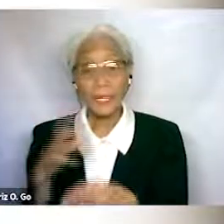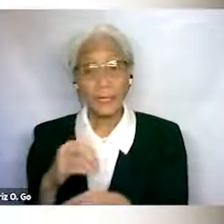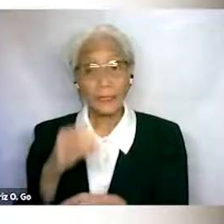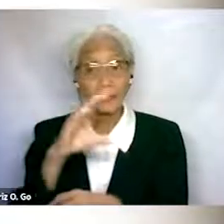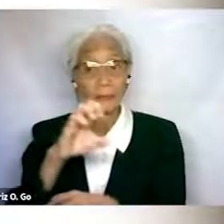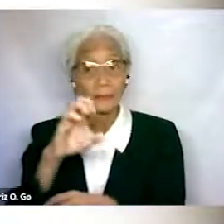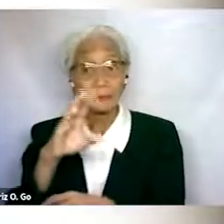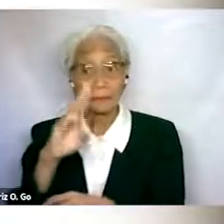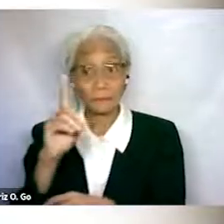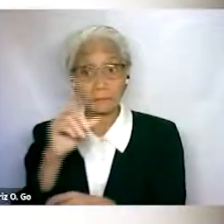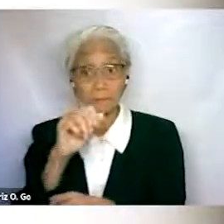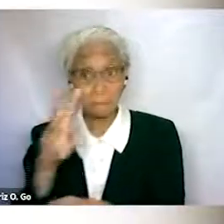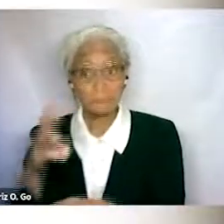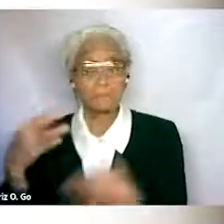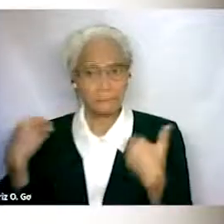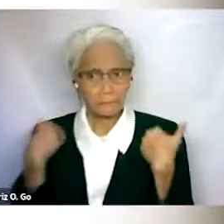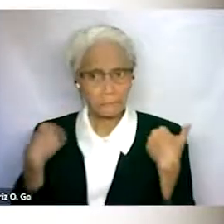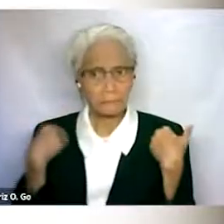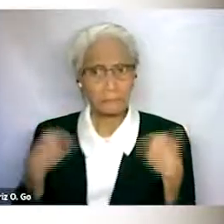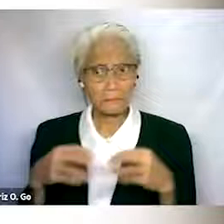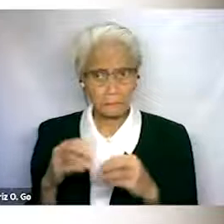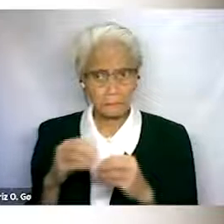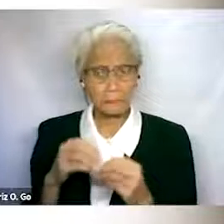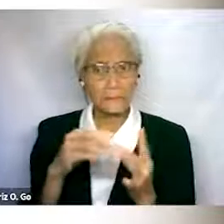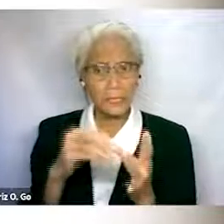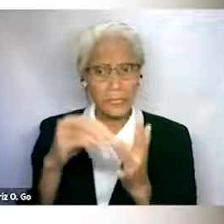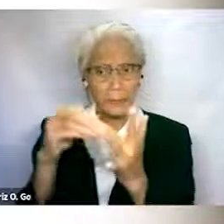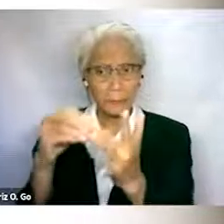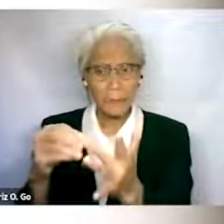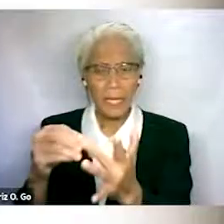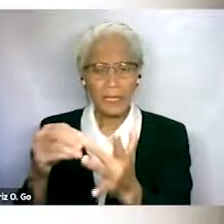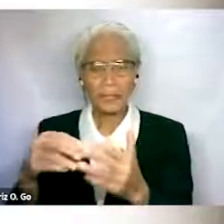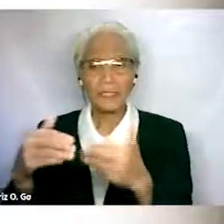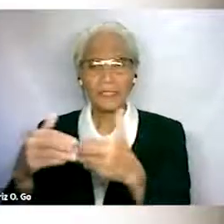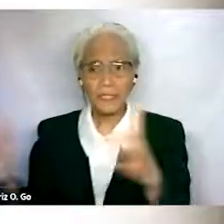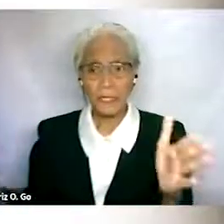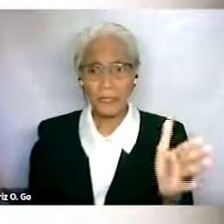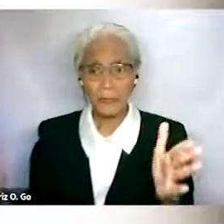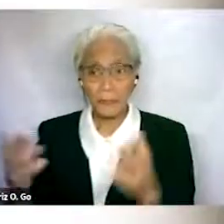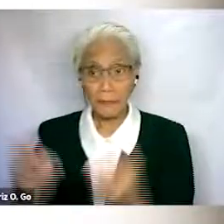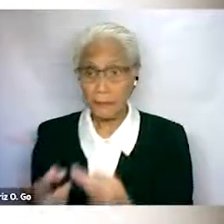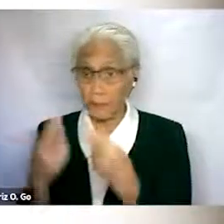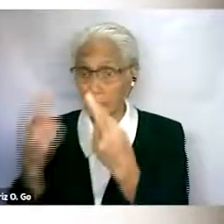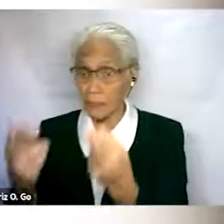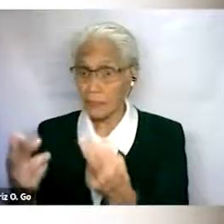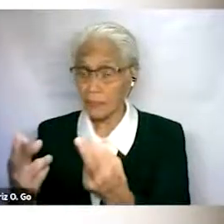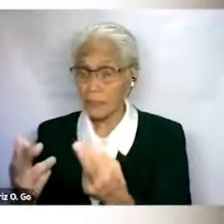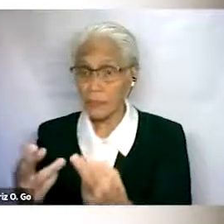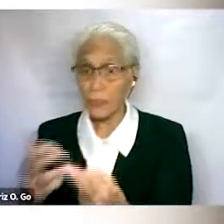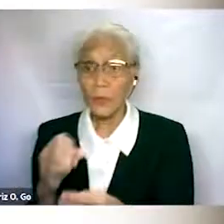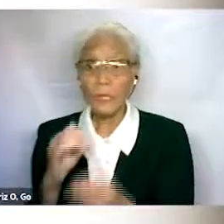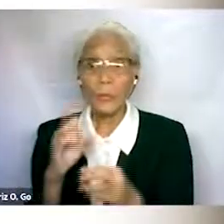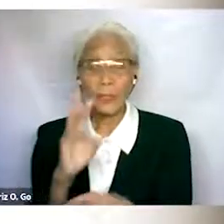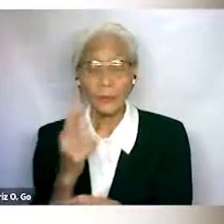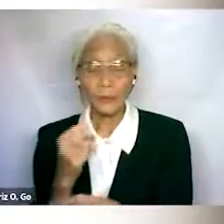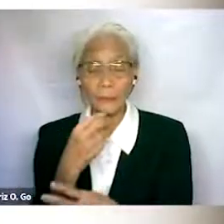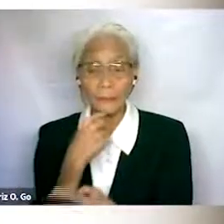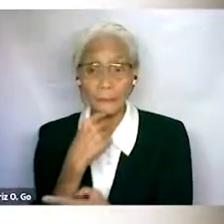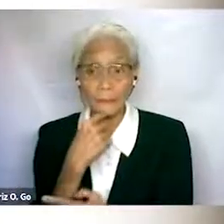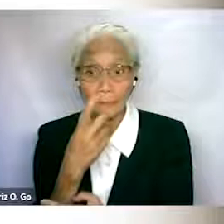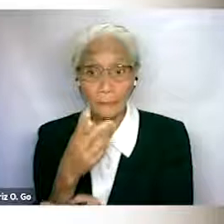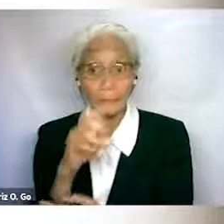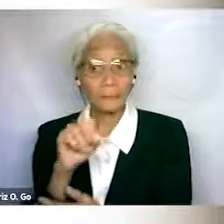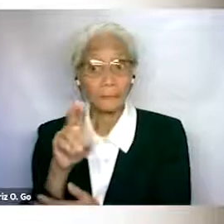actual enjoyment of the right as provided in the treaty. And this is important if we look at it as well in how these